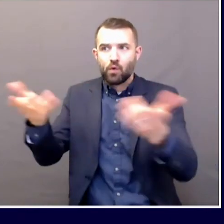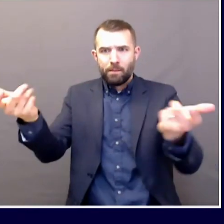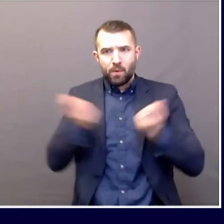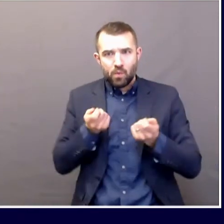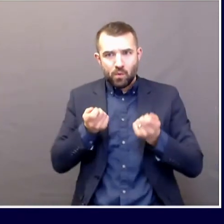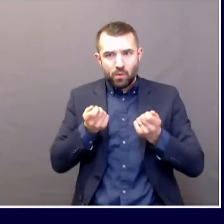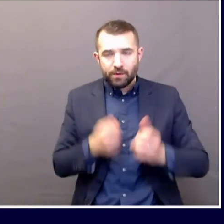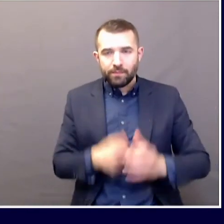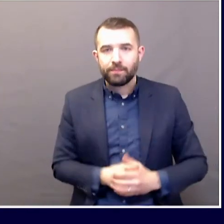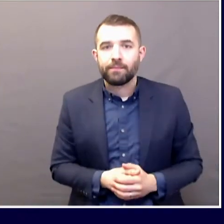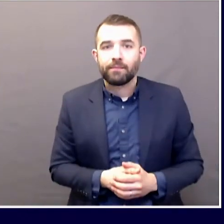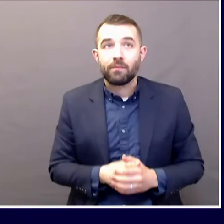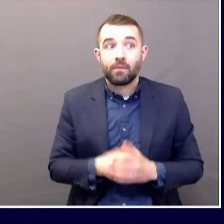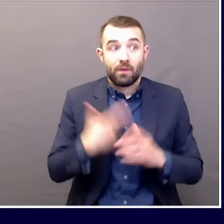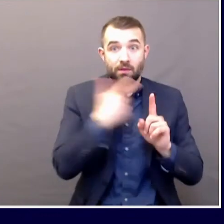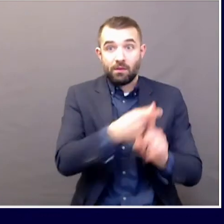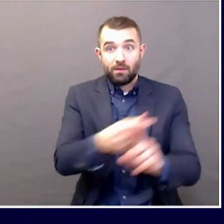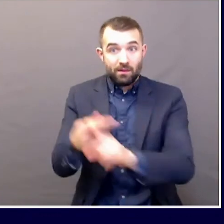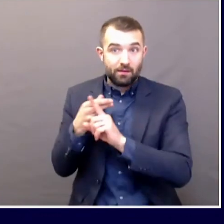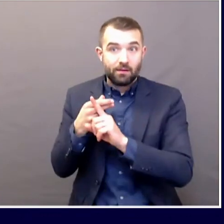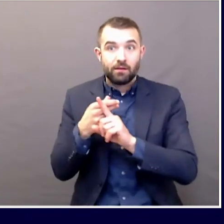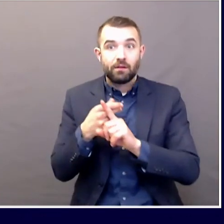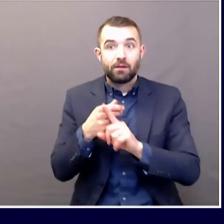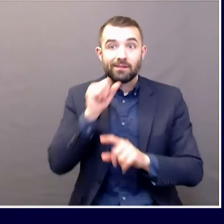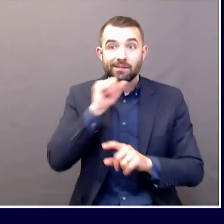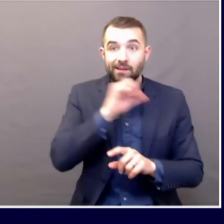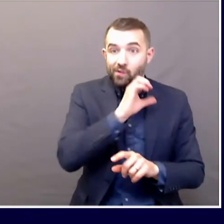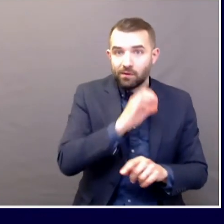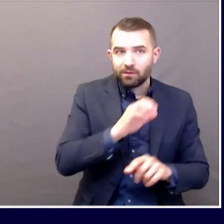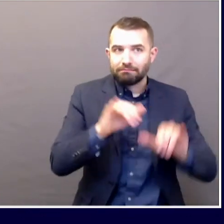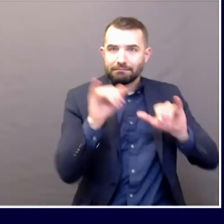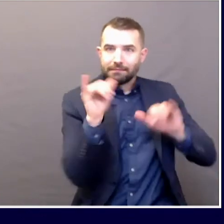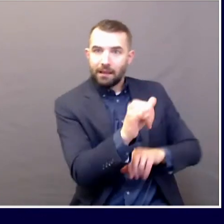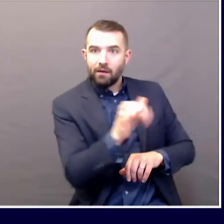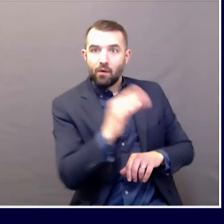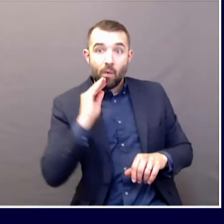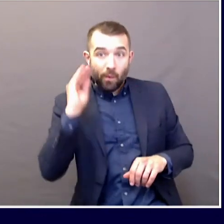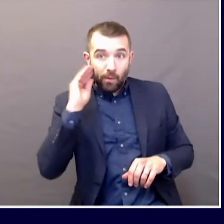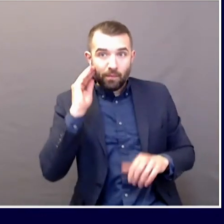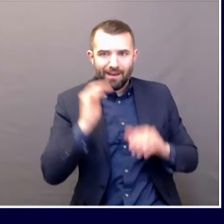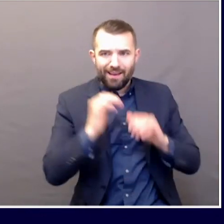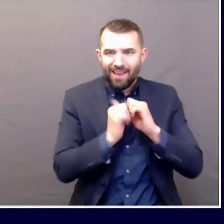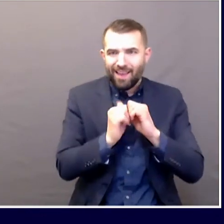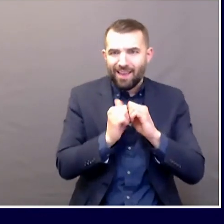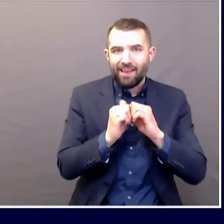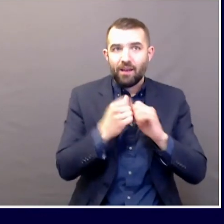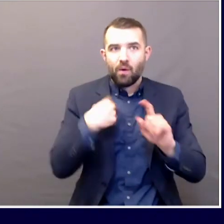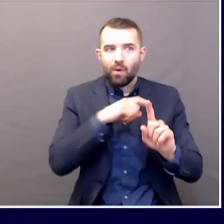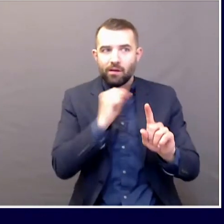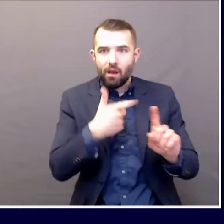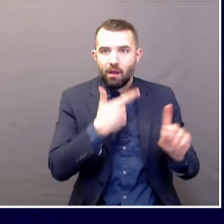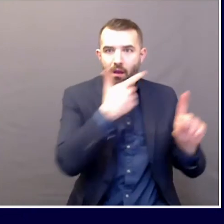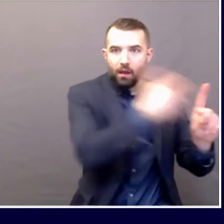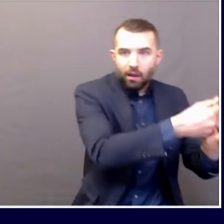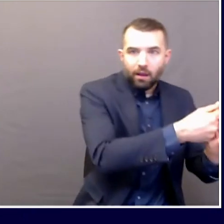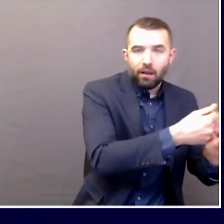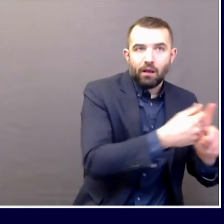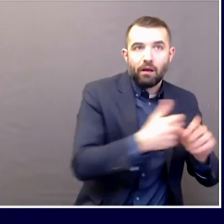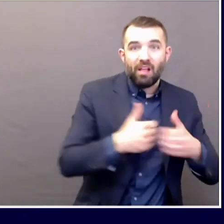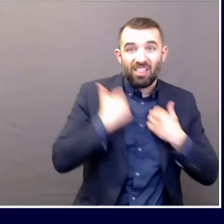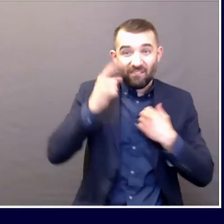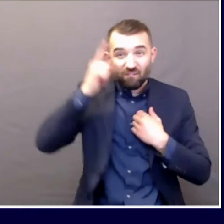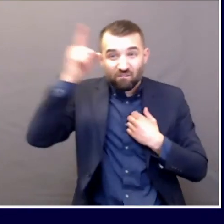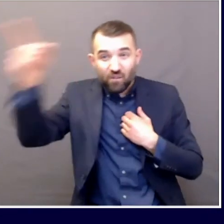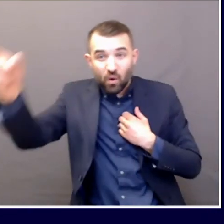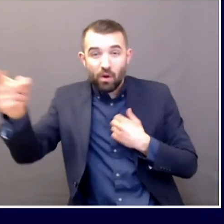get to homebound seniors? How do we do pop-up clinics in places like Bridgeton, which we did recently? And how do we ensure that if there are people